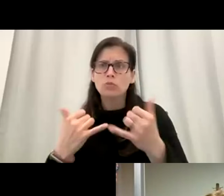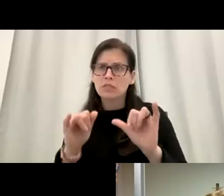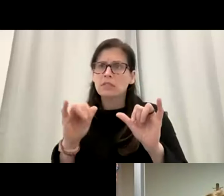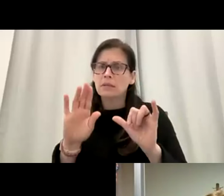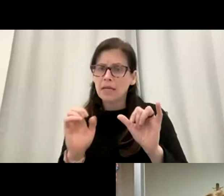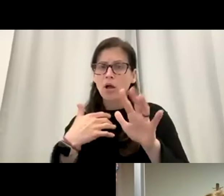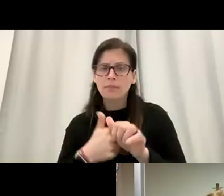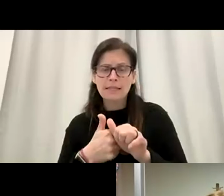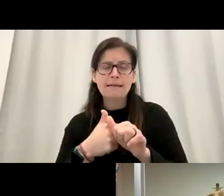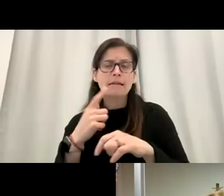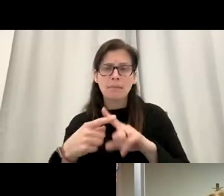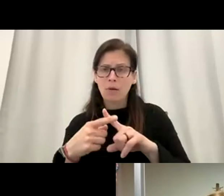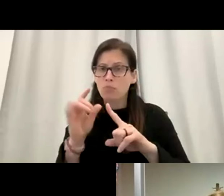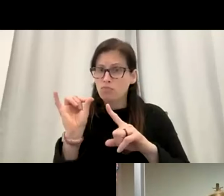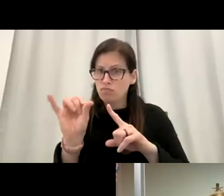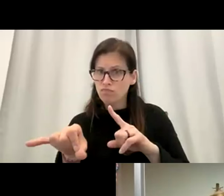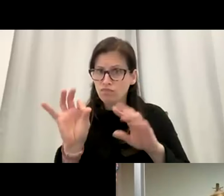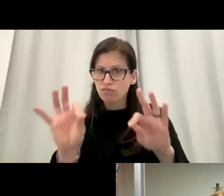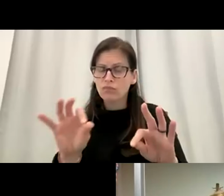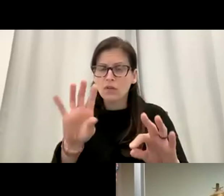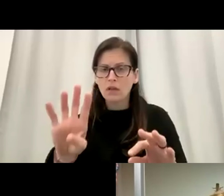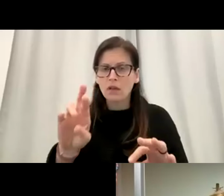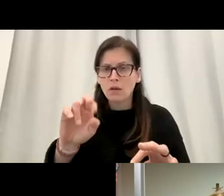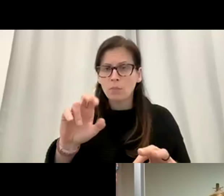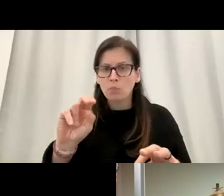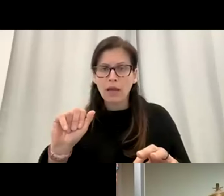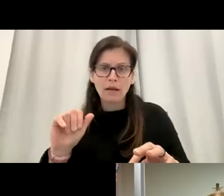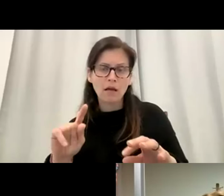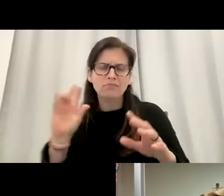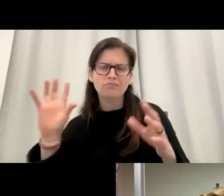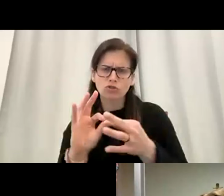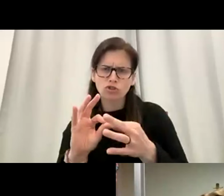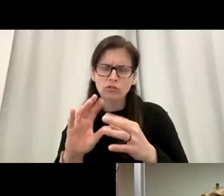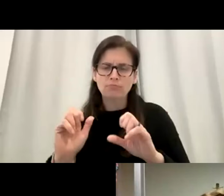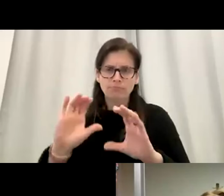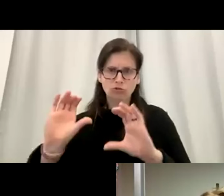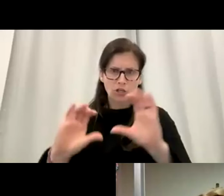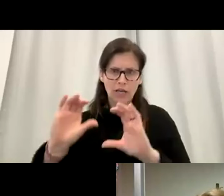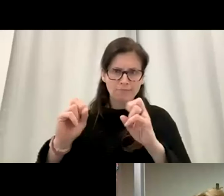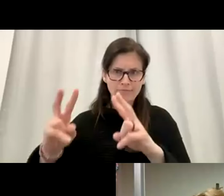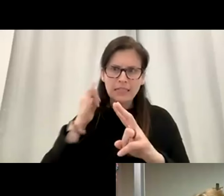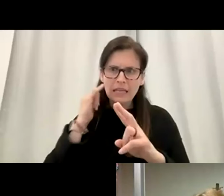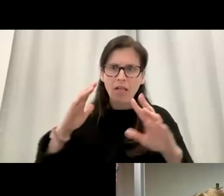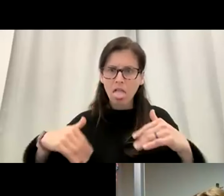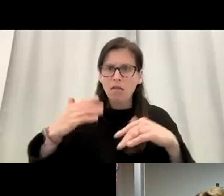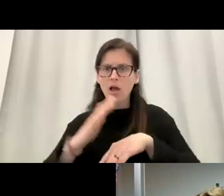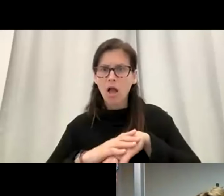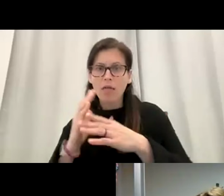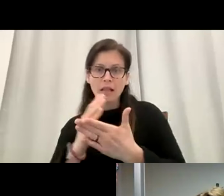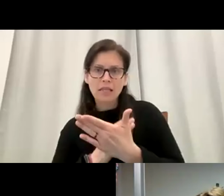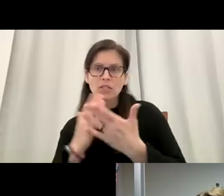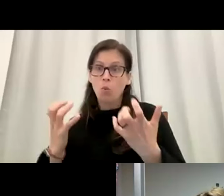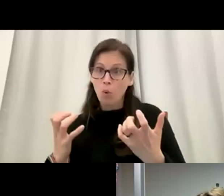updated on the movement there. But Brenna is putting in the chat a link. So if there's anybody who is not already on that list and would like to